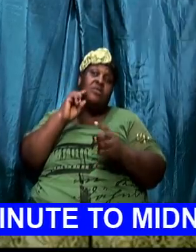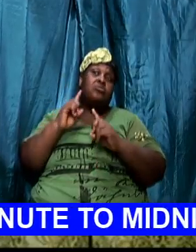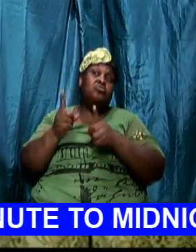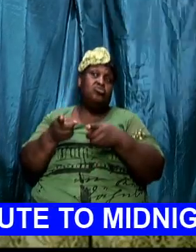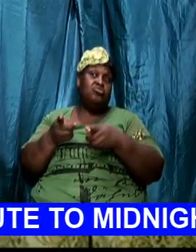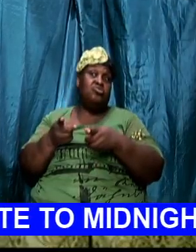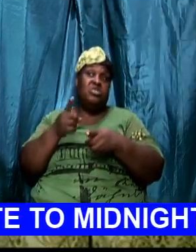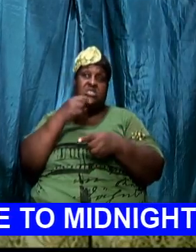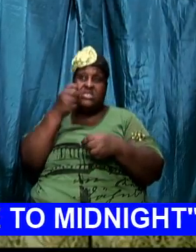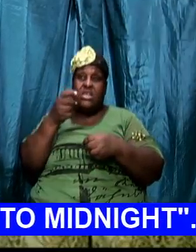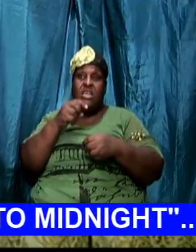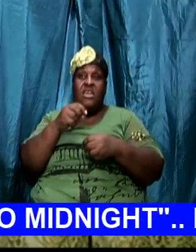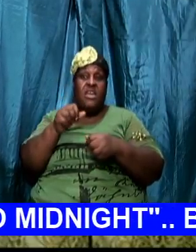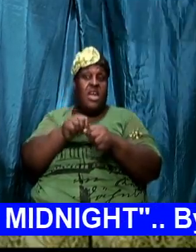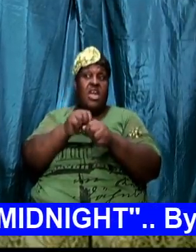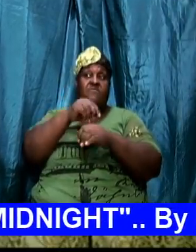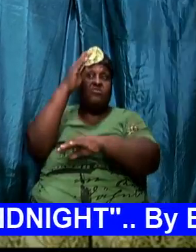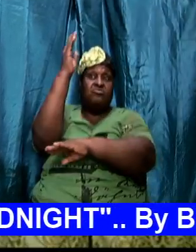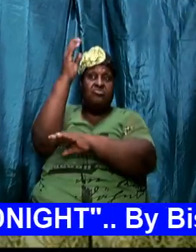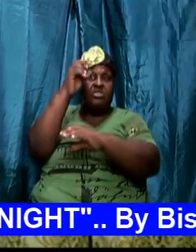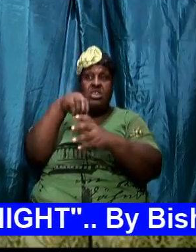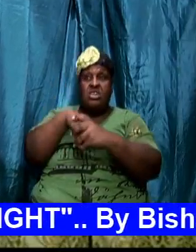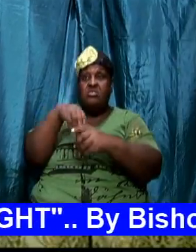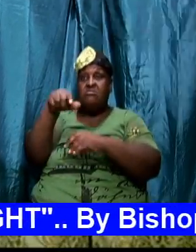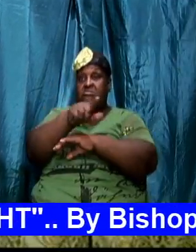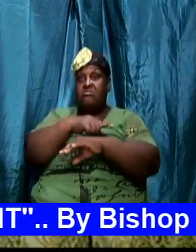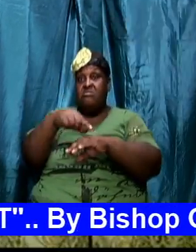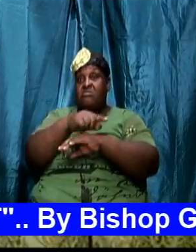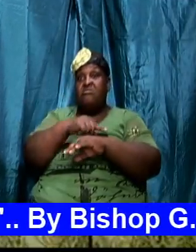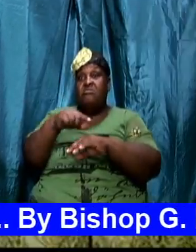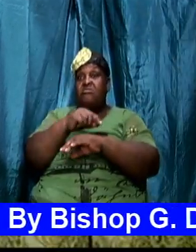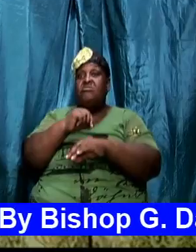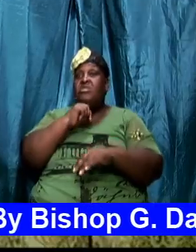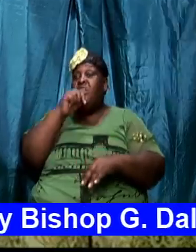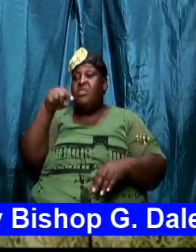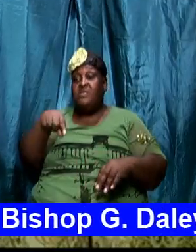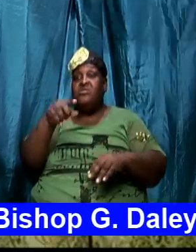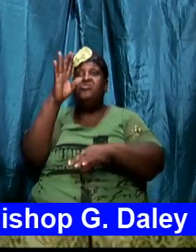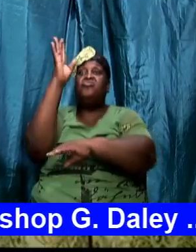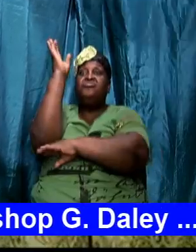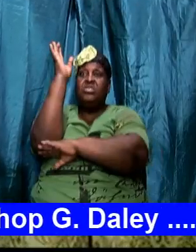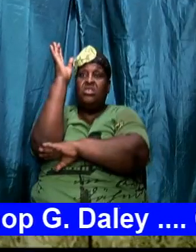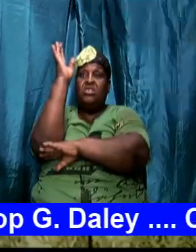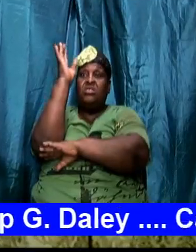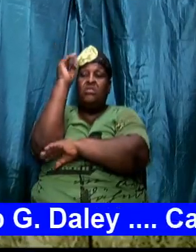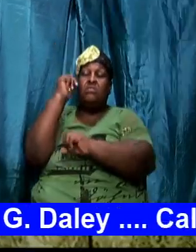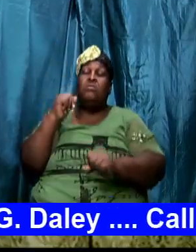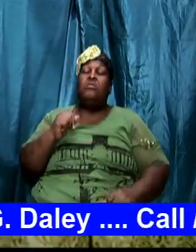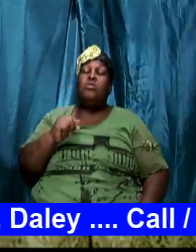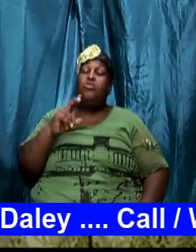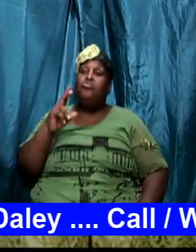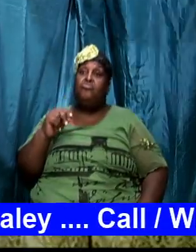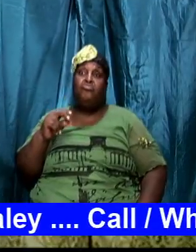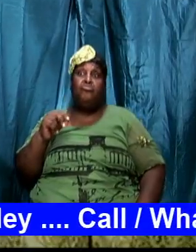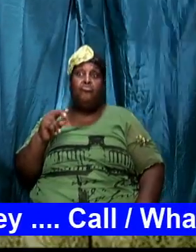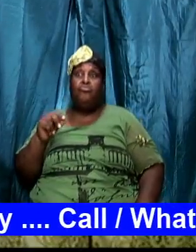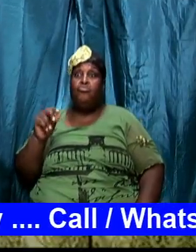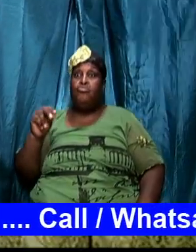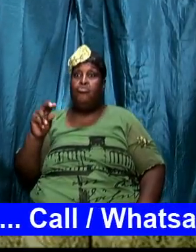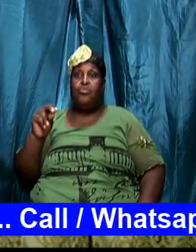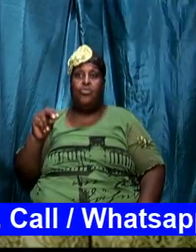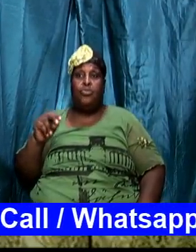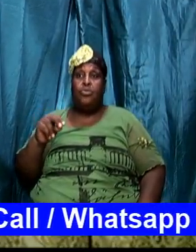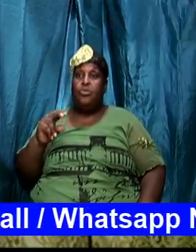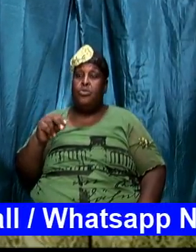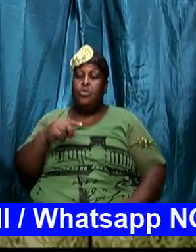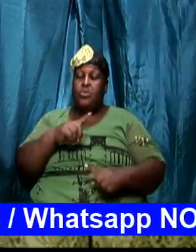in the garden, you can eat of it, except this particular one. And did you know further that